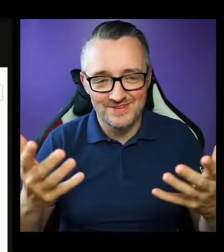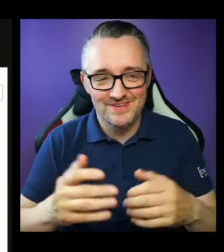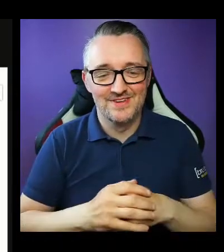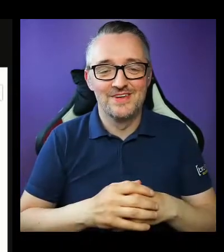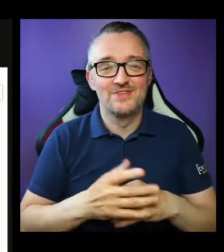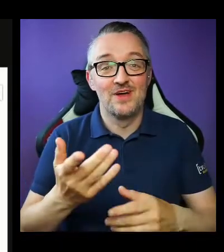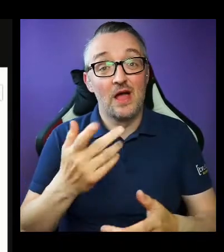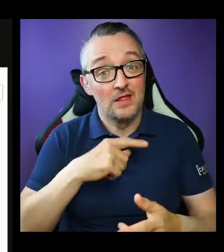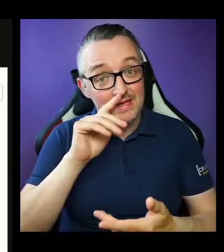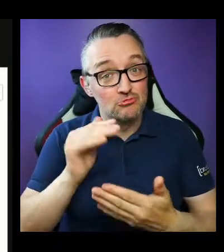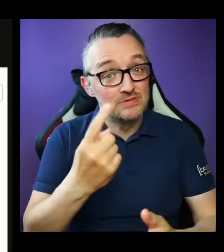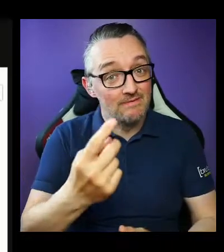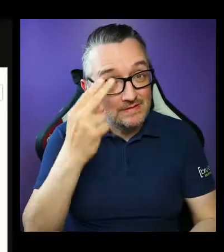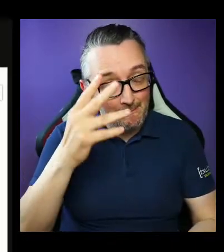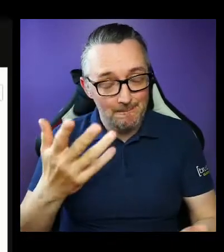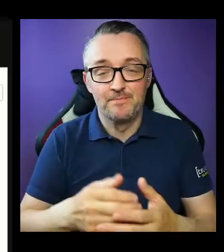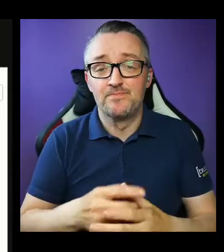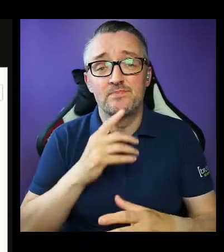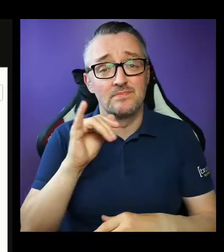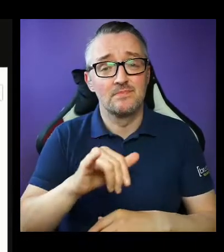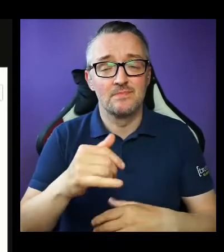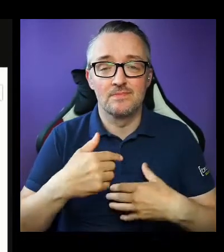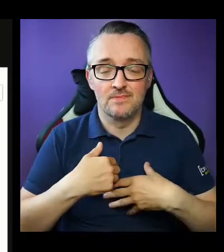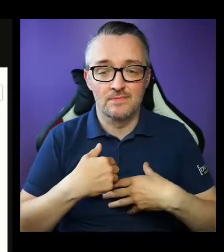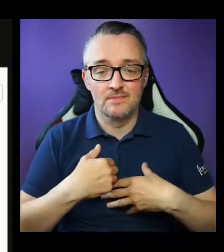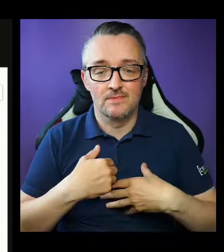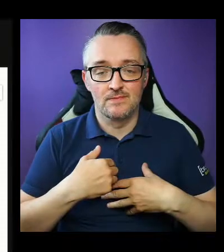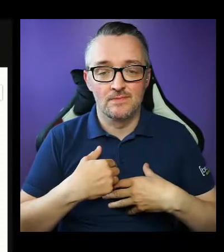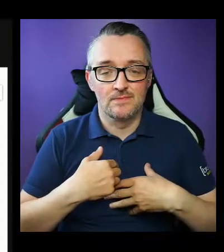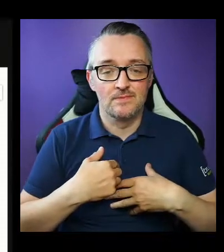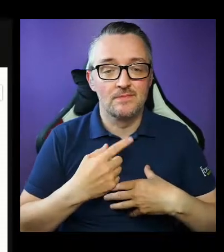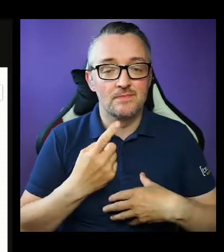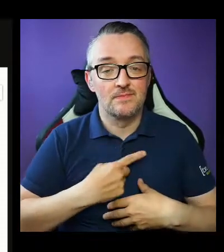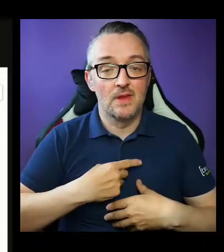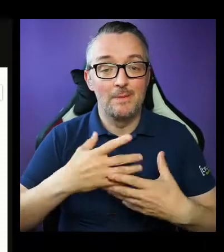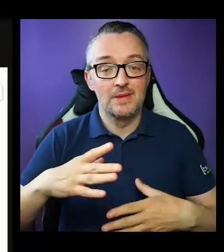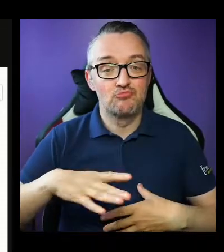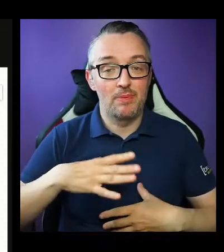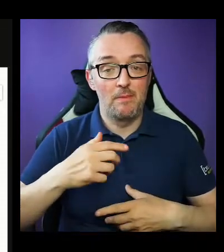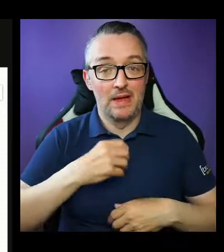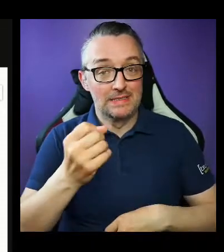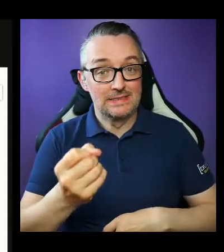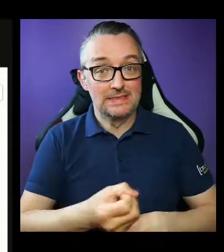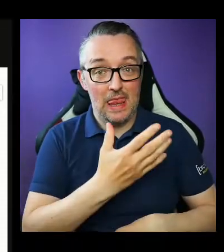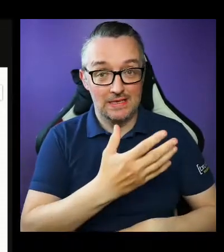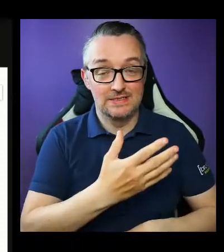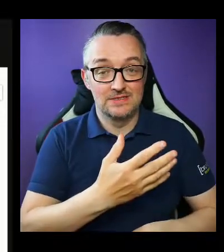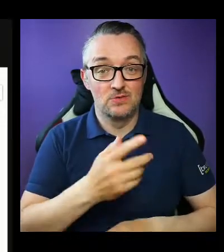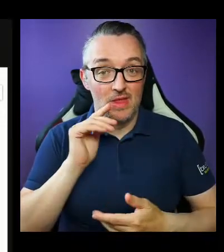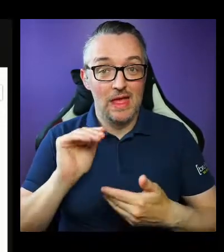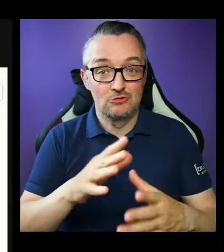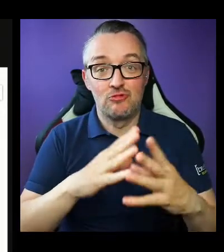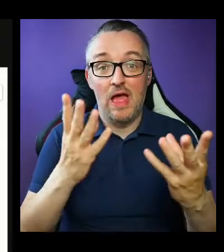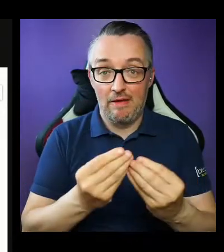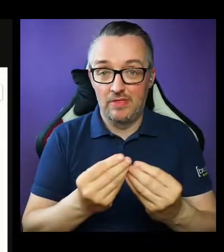introduce yourself? Yeah, sure. I also prepared something in my slide with introduction, but